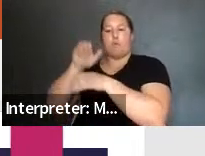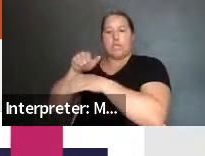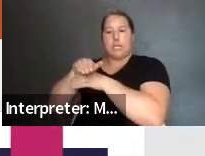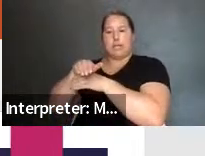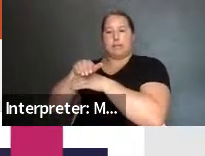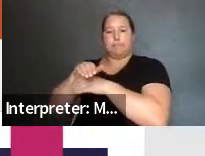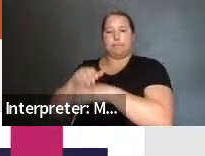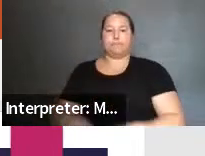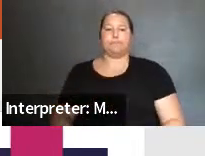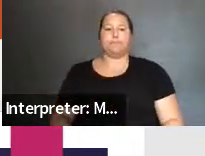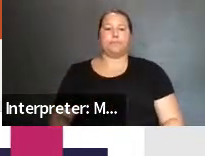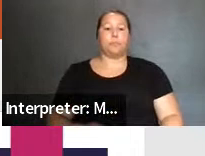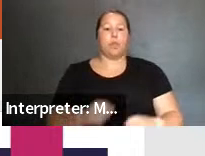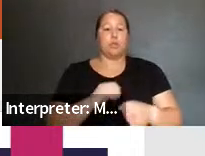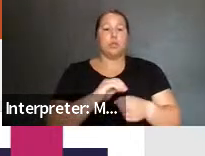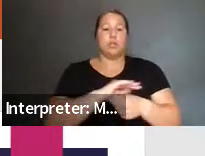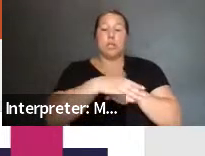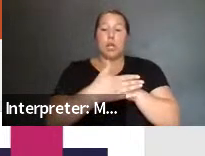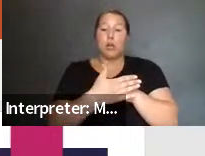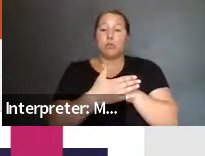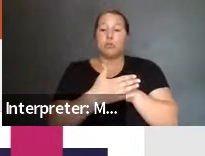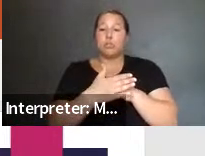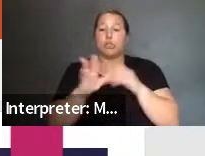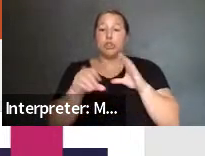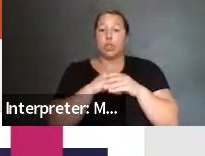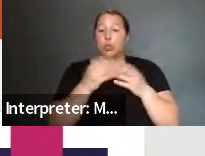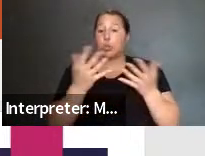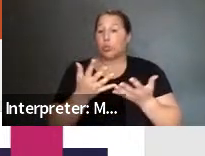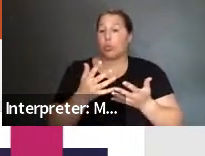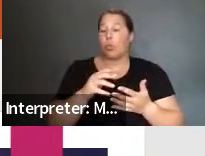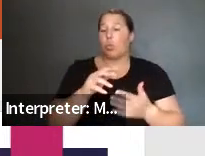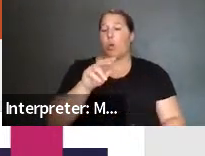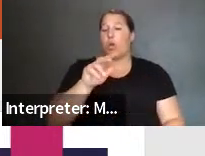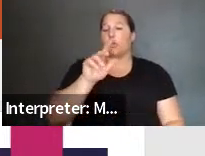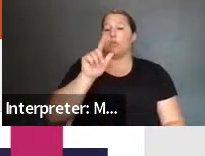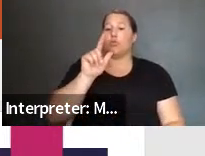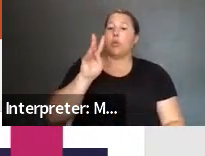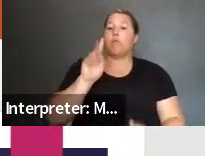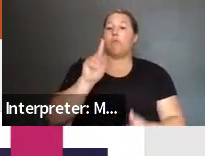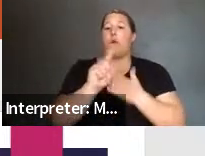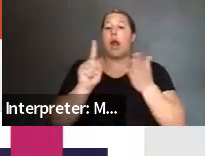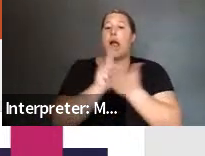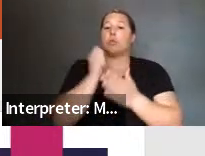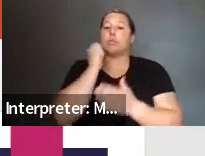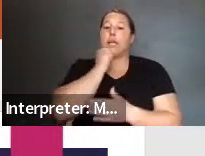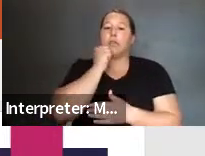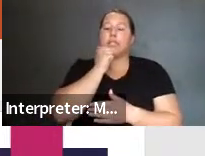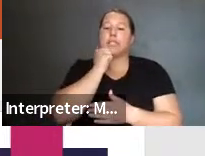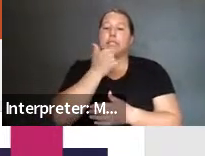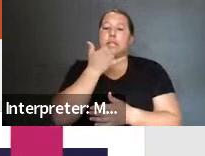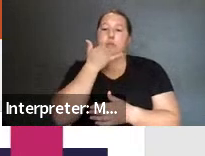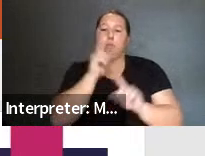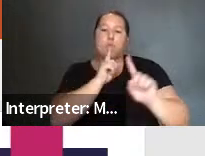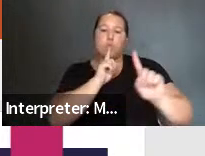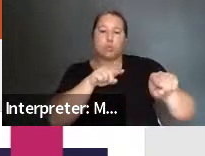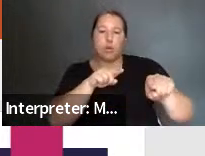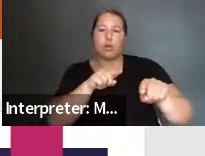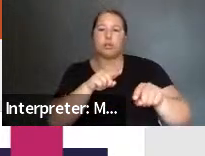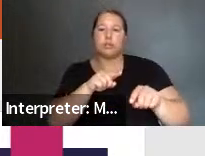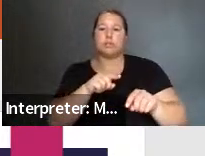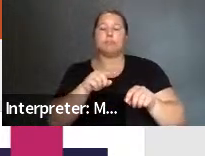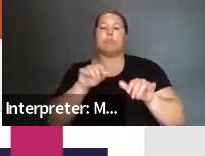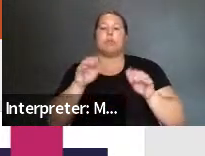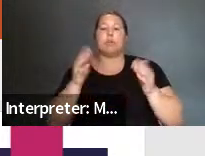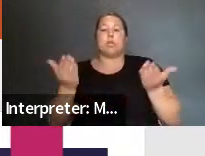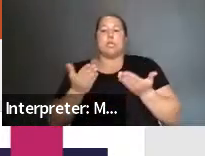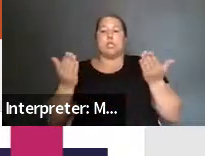The coverage, again, includes 24/7 call response, and we are limited to the city of Rochester. So